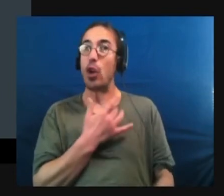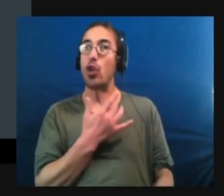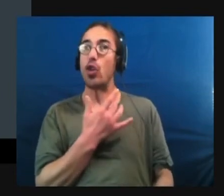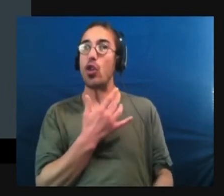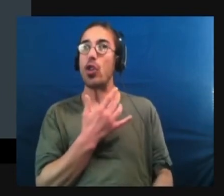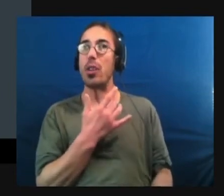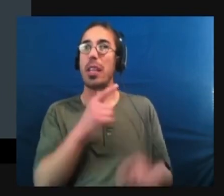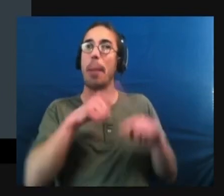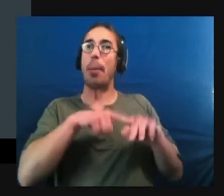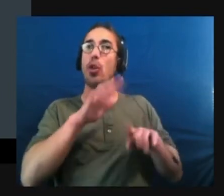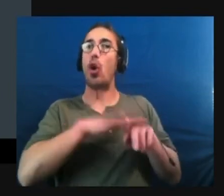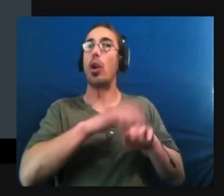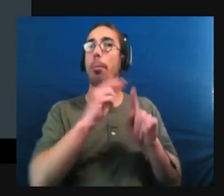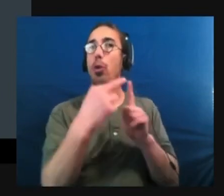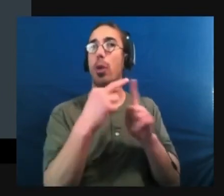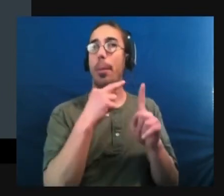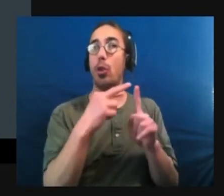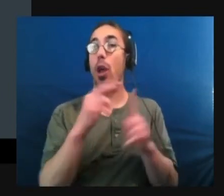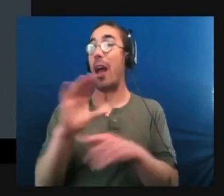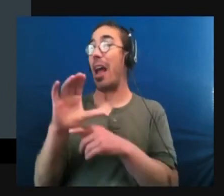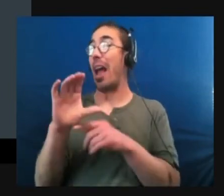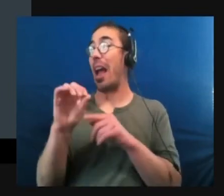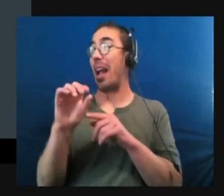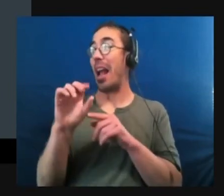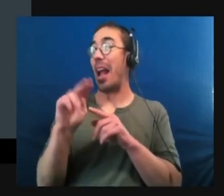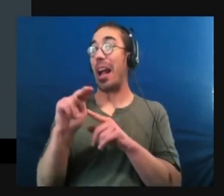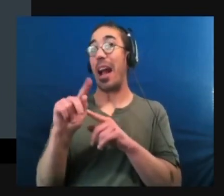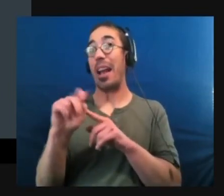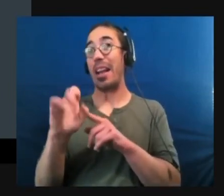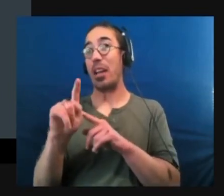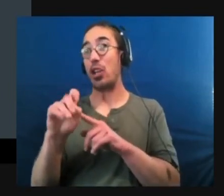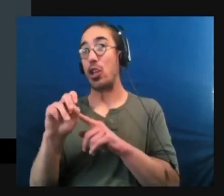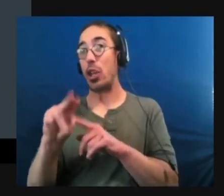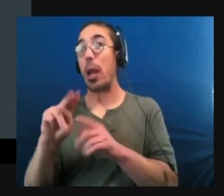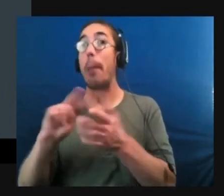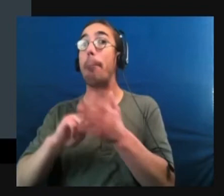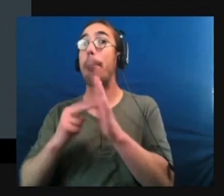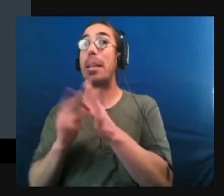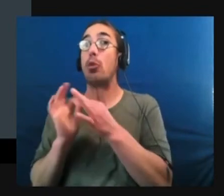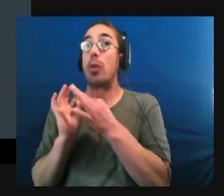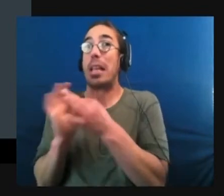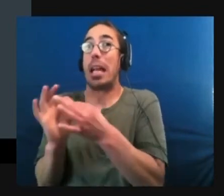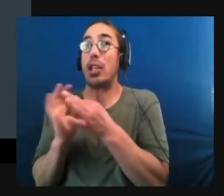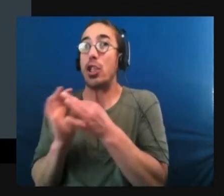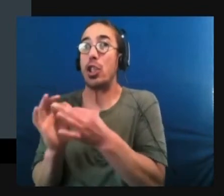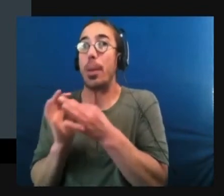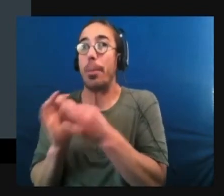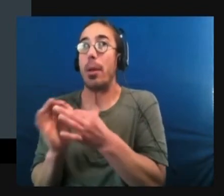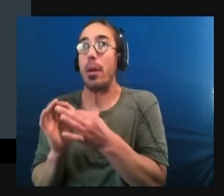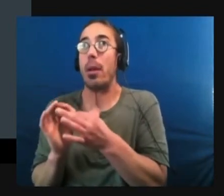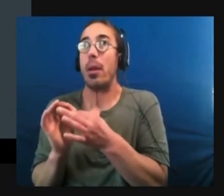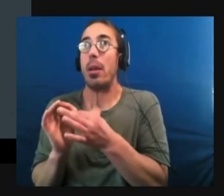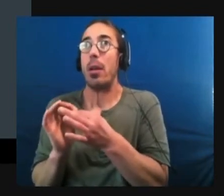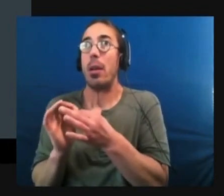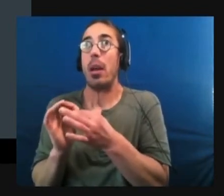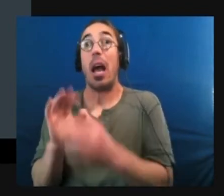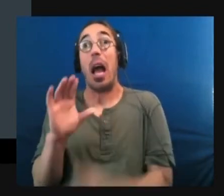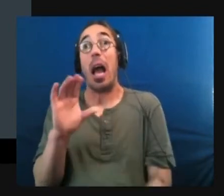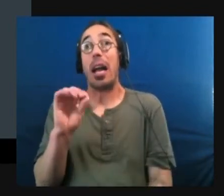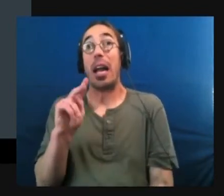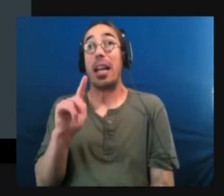where connection is about relationship. Connection is about two